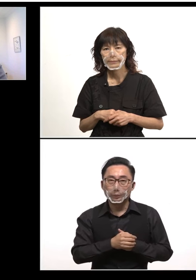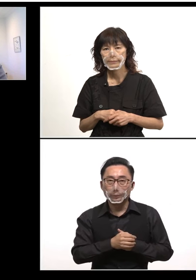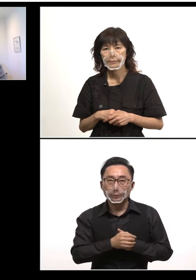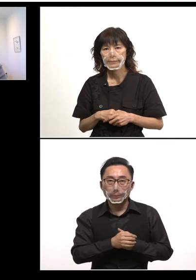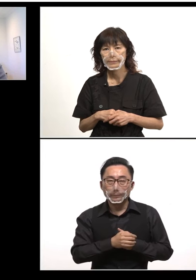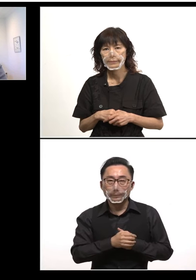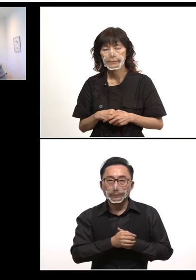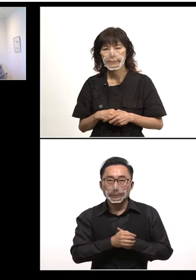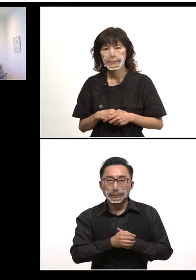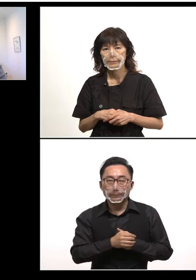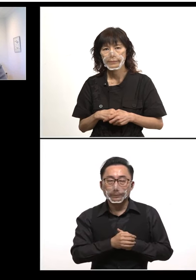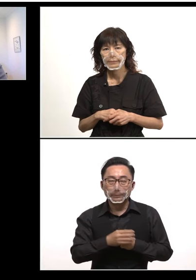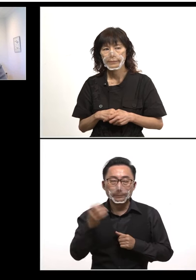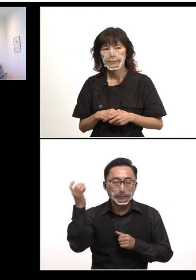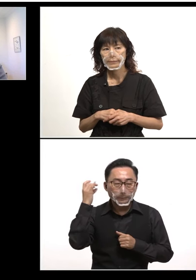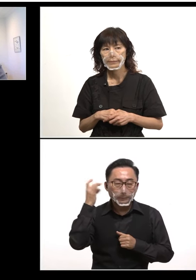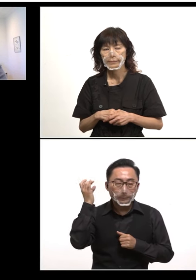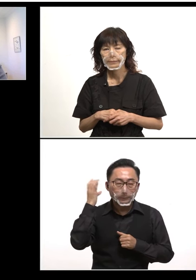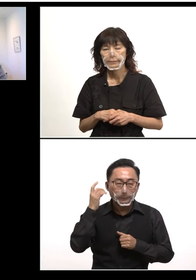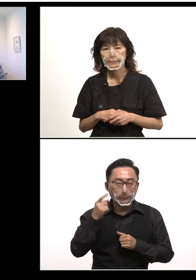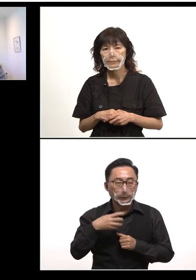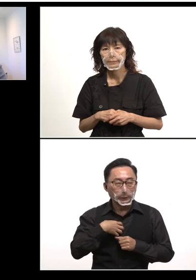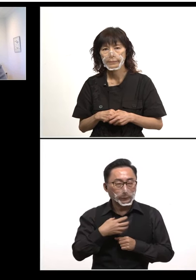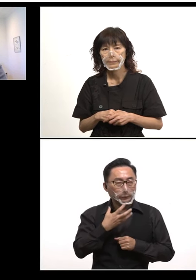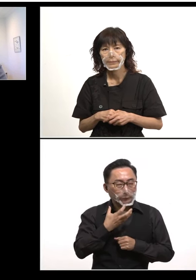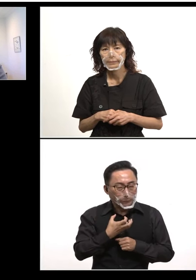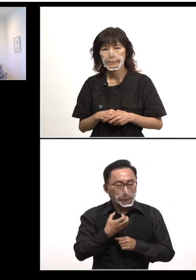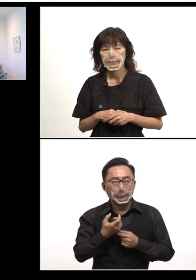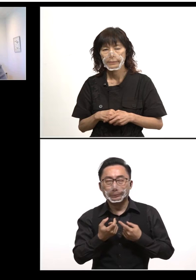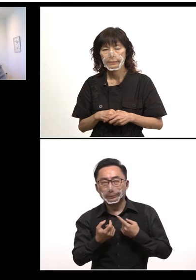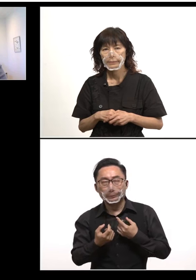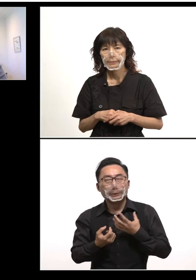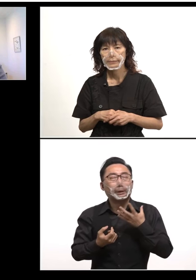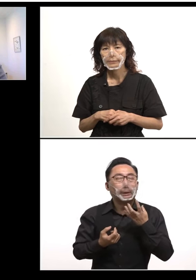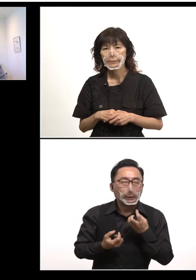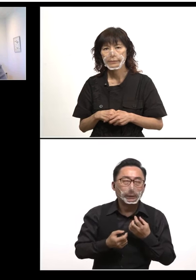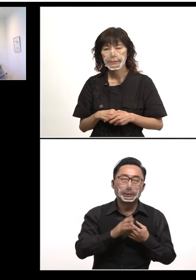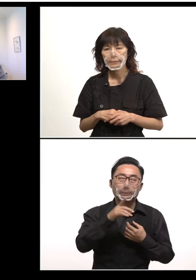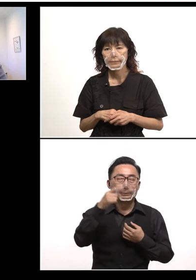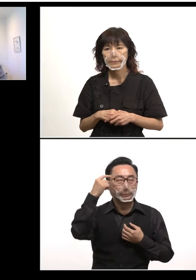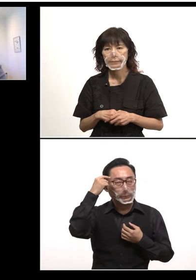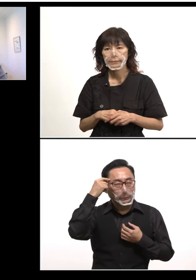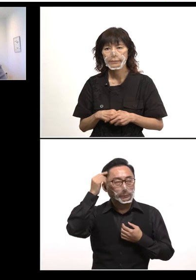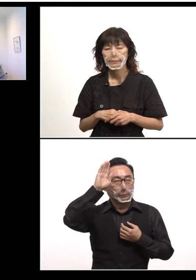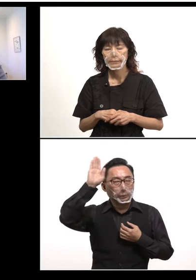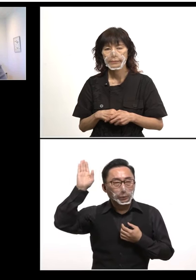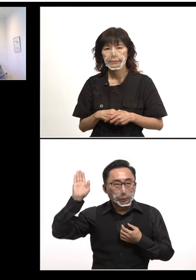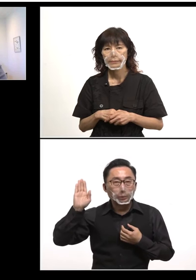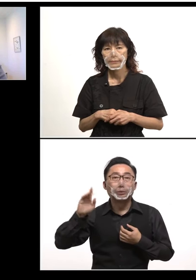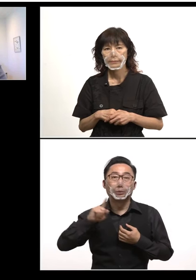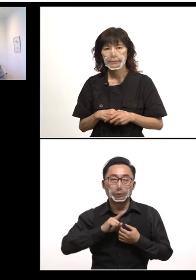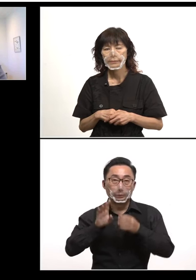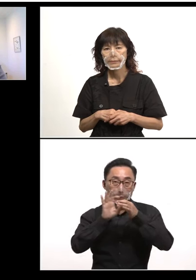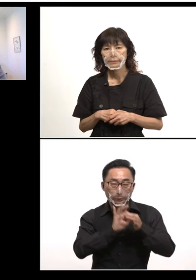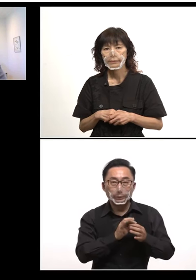a different way in his brain of chemistry. But his are through his experiences. And